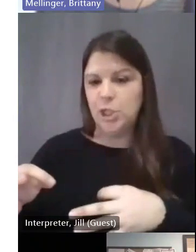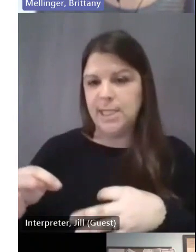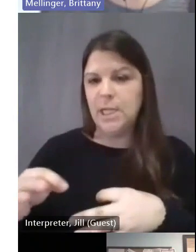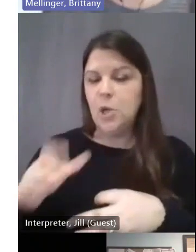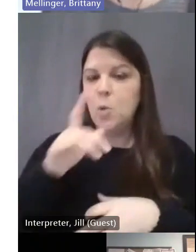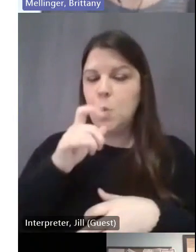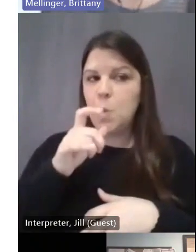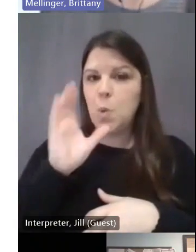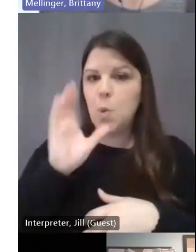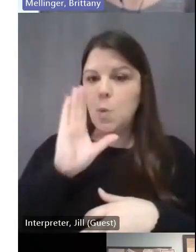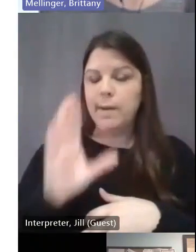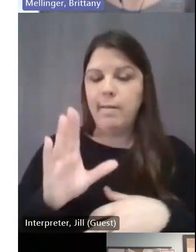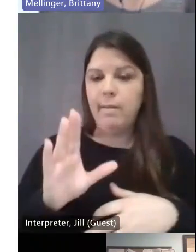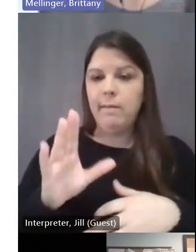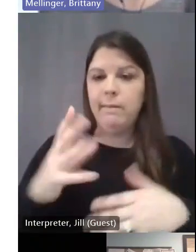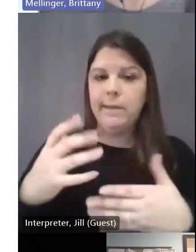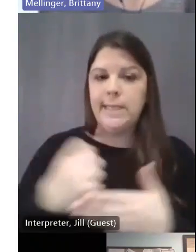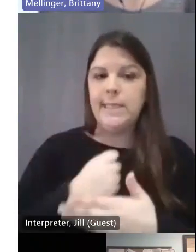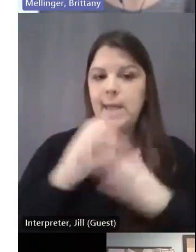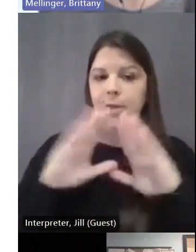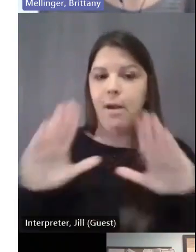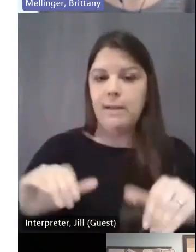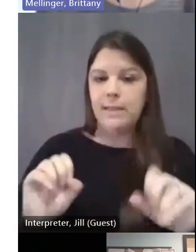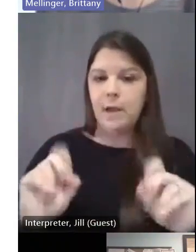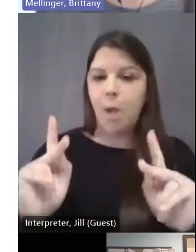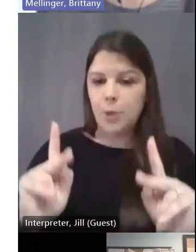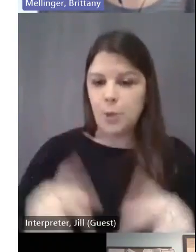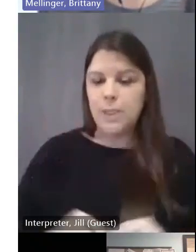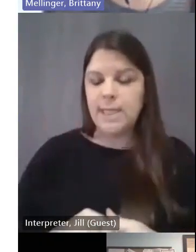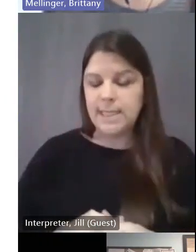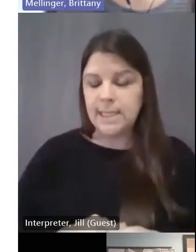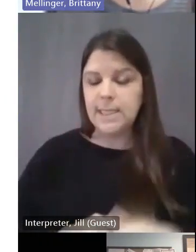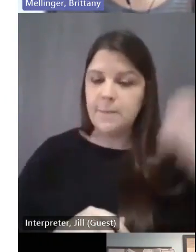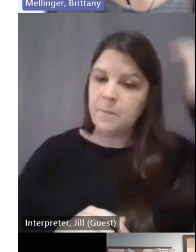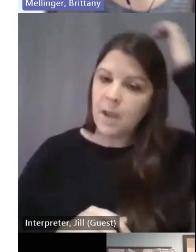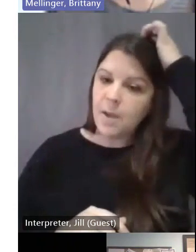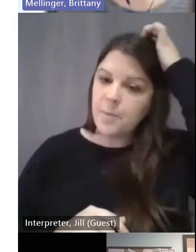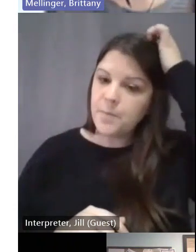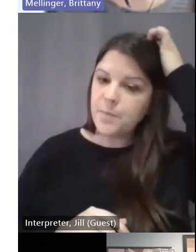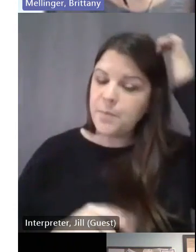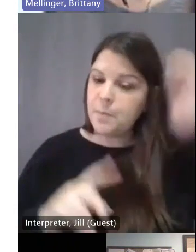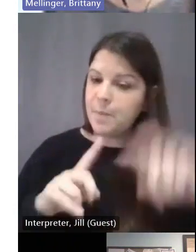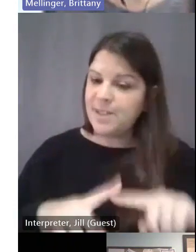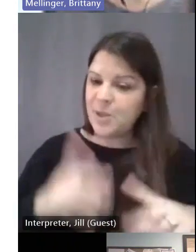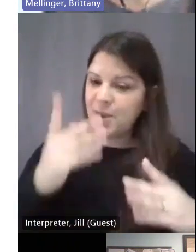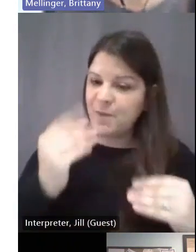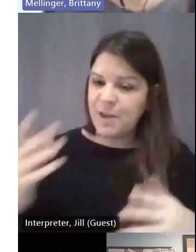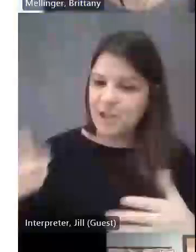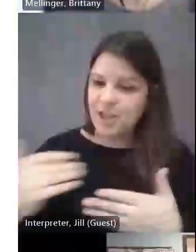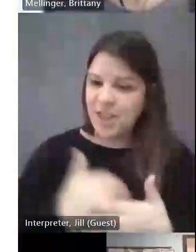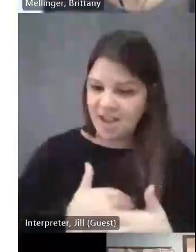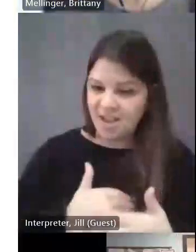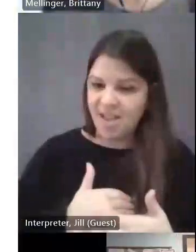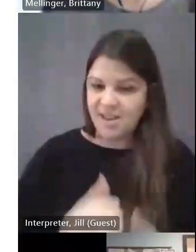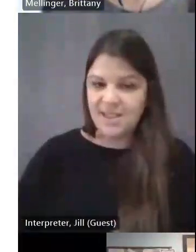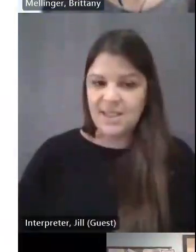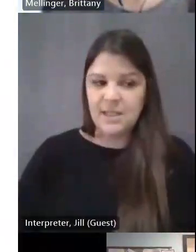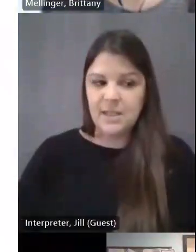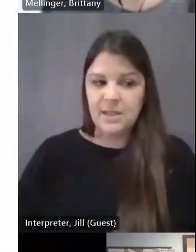who's going to get those housing opportunities based on the information that's collected there.